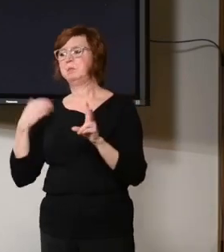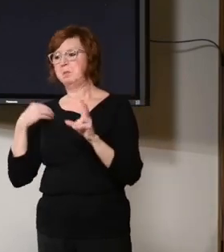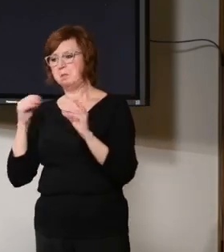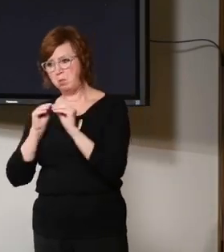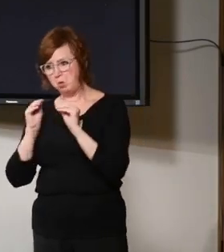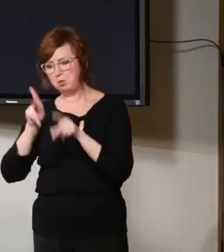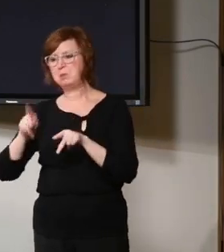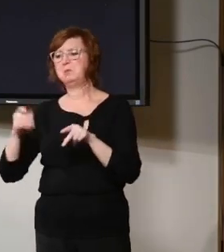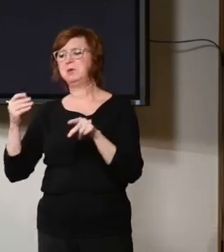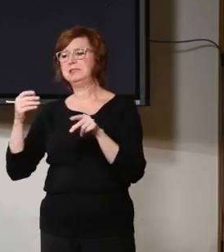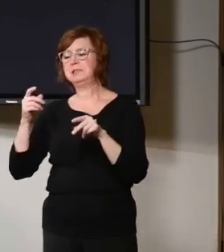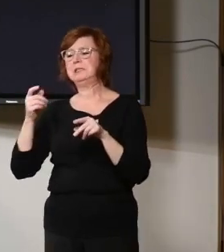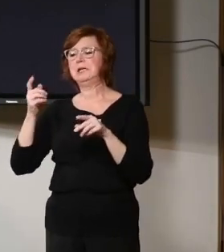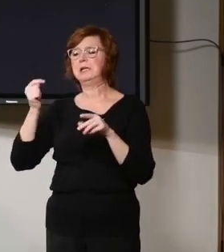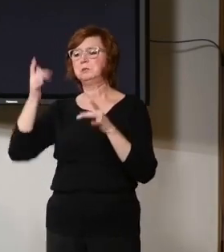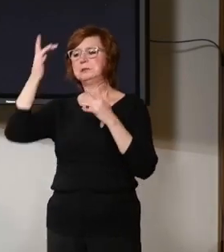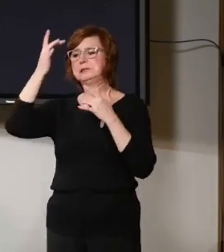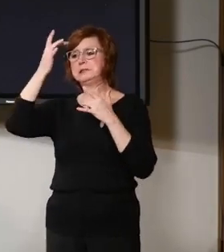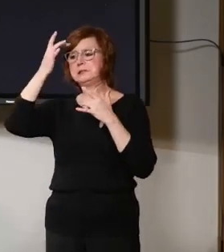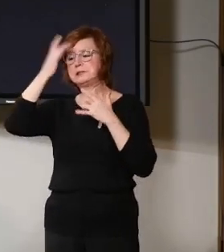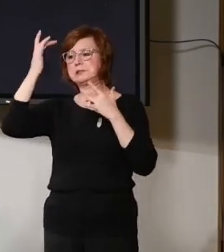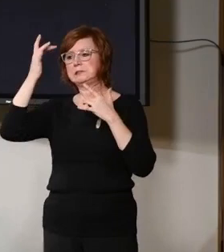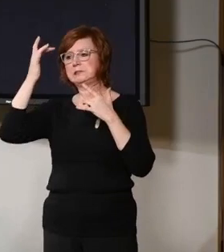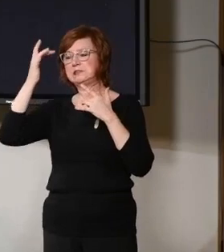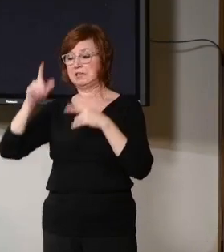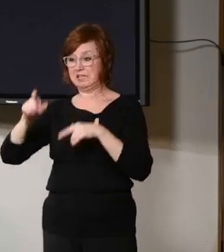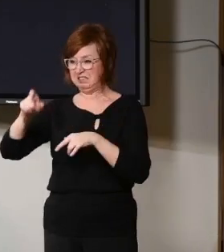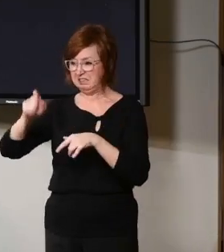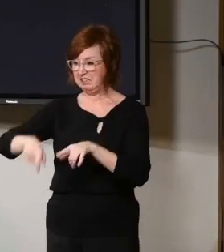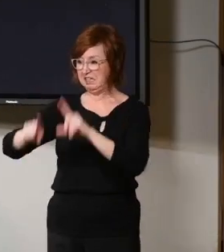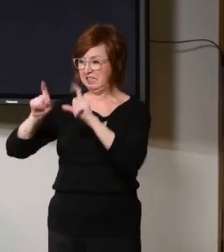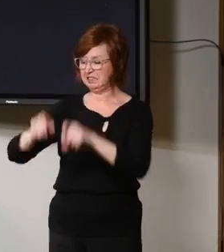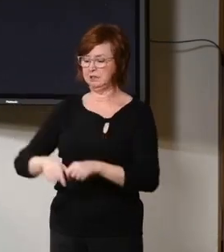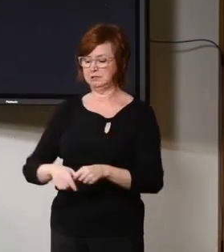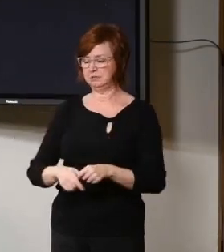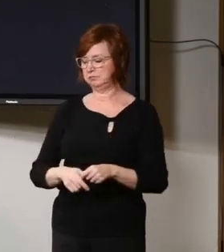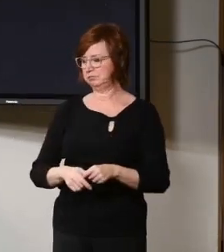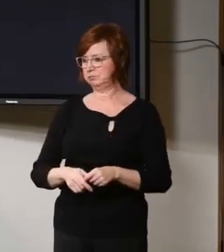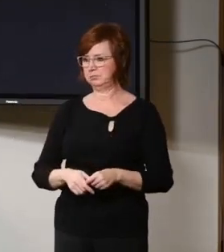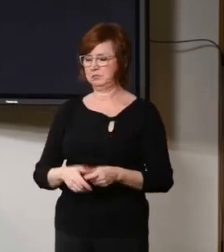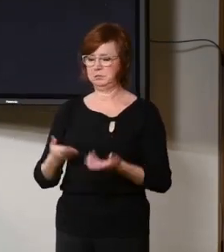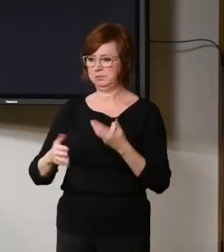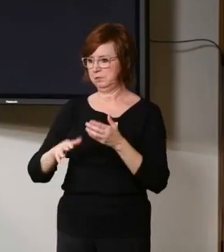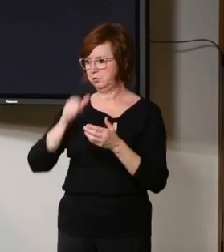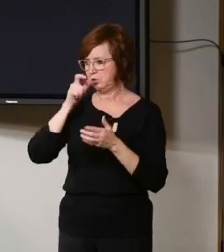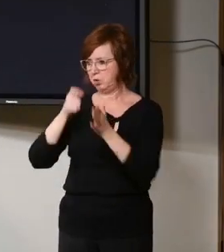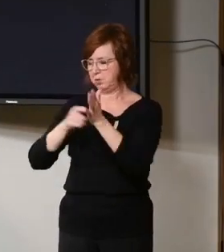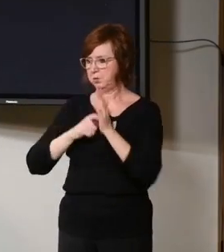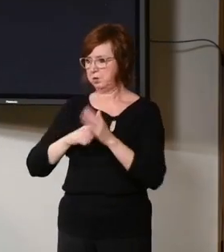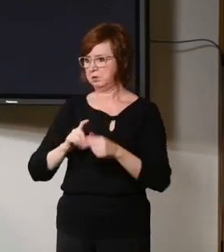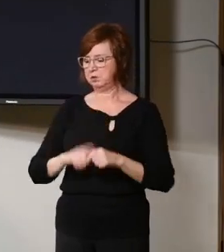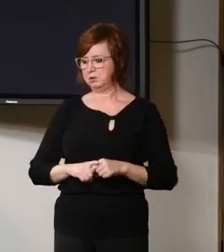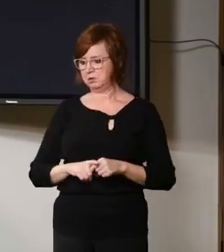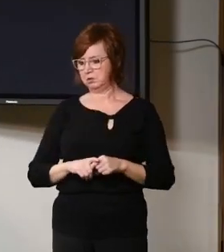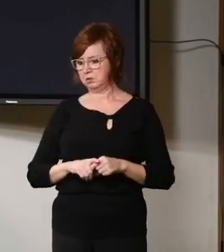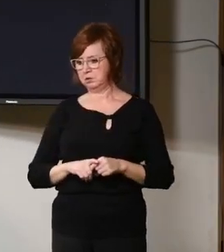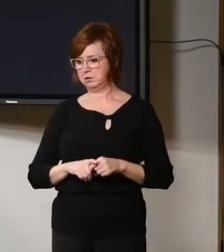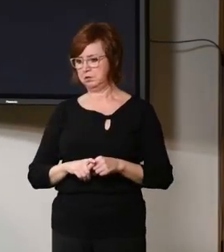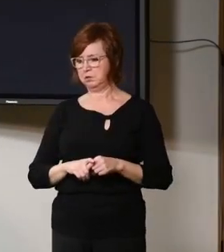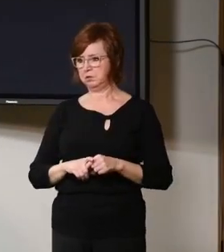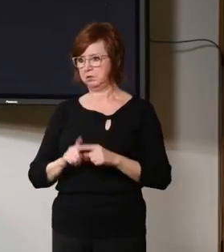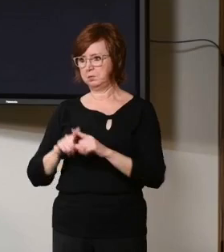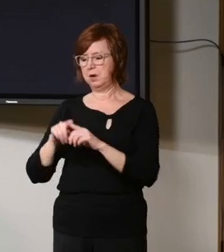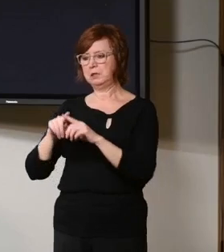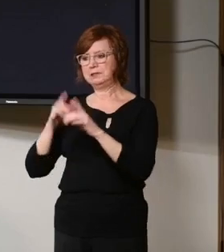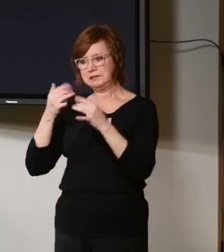being assessed. Obviously, not everyone with symptoms needs to get tested, because if your symptoms are not COVID-19 related, you don't need testing, but you need to be